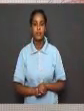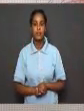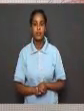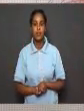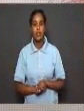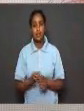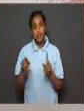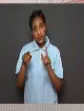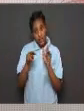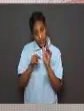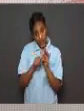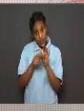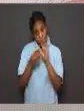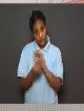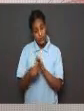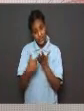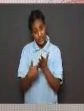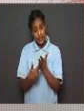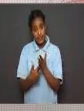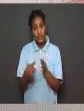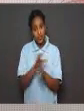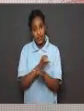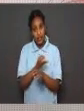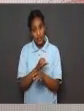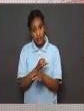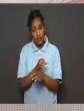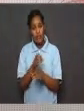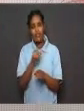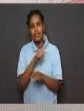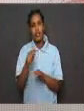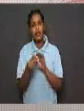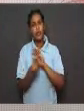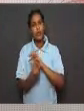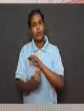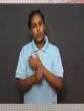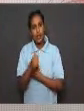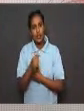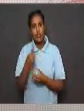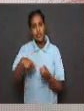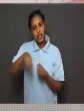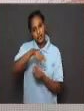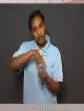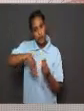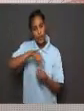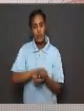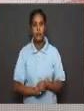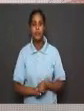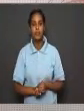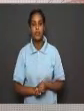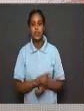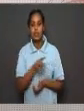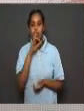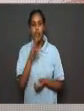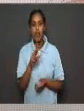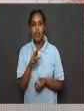The negative aspect of these cells is their impact on the environment. There